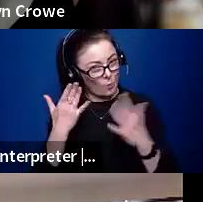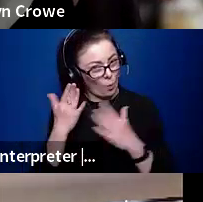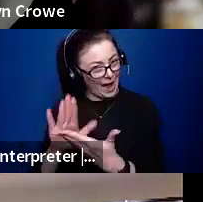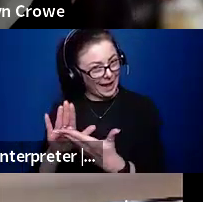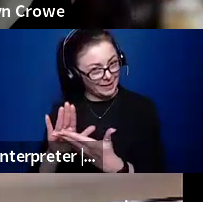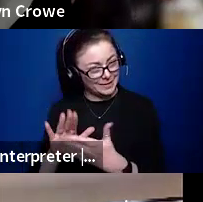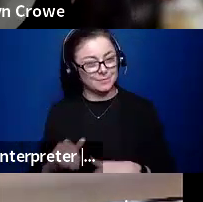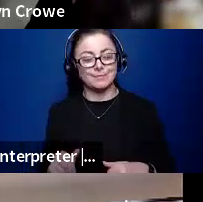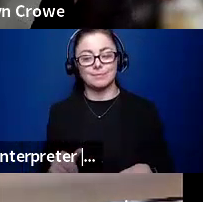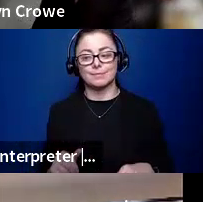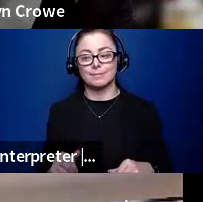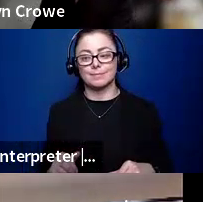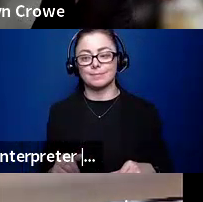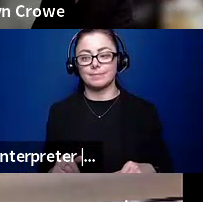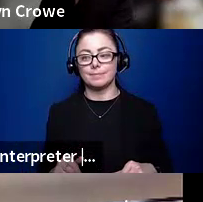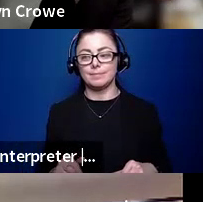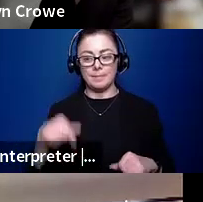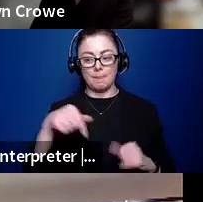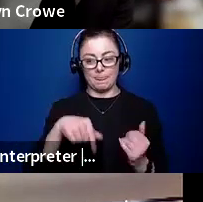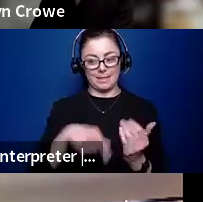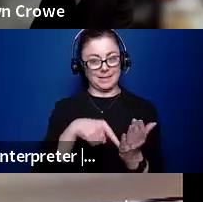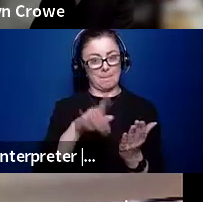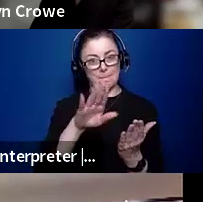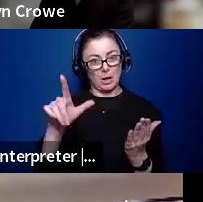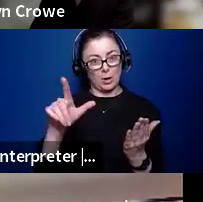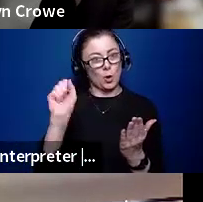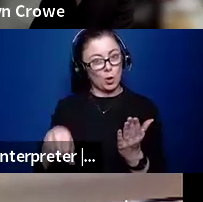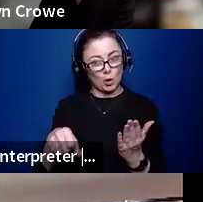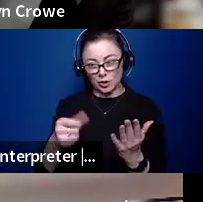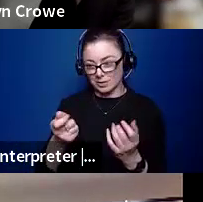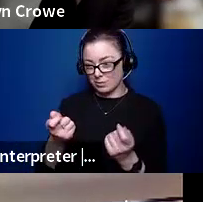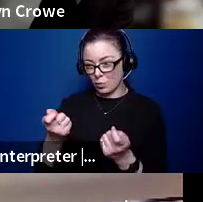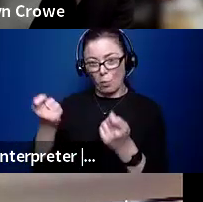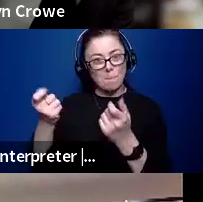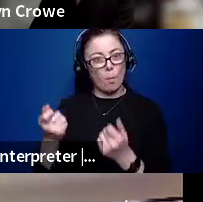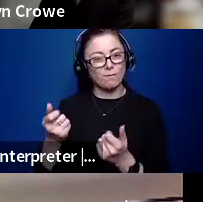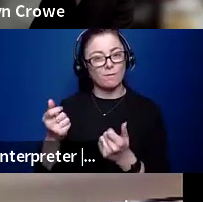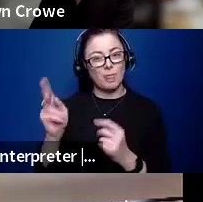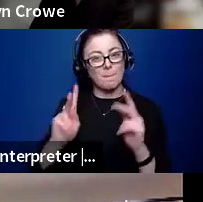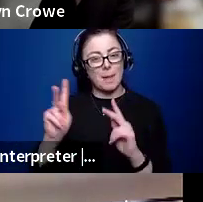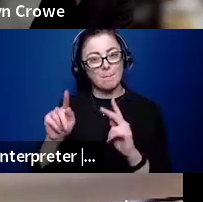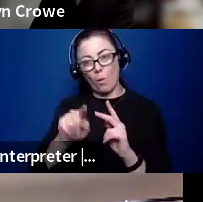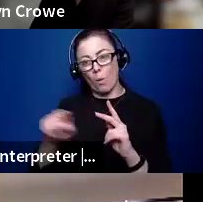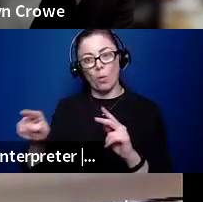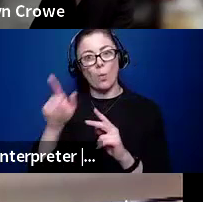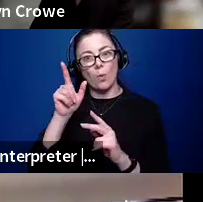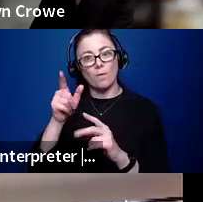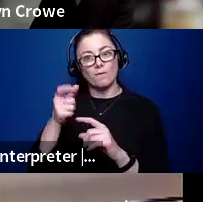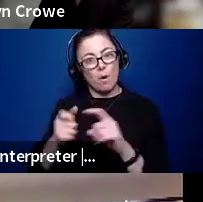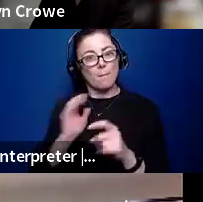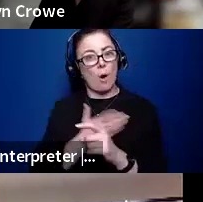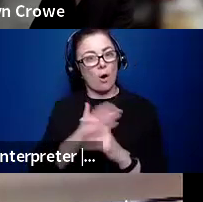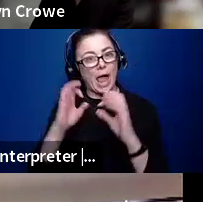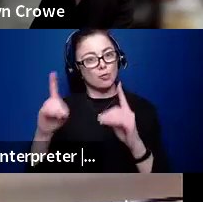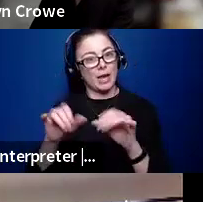And this bill could potentially remove those people from our education system.